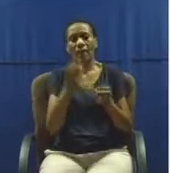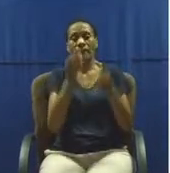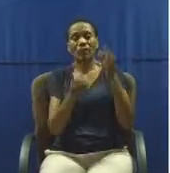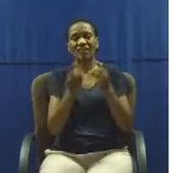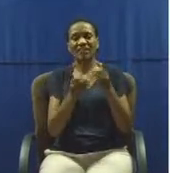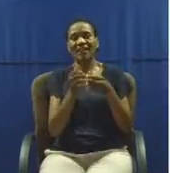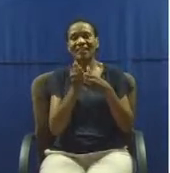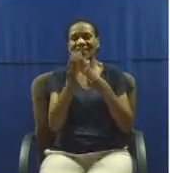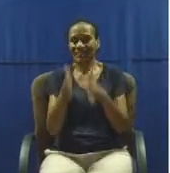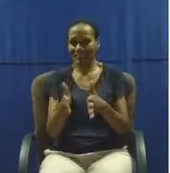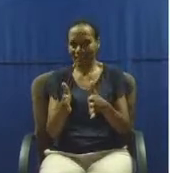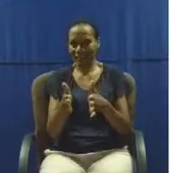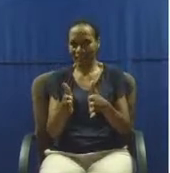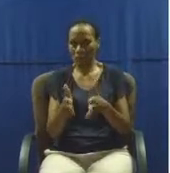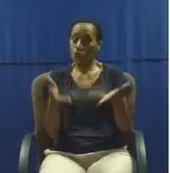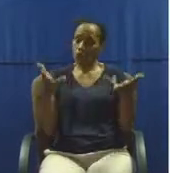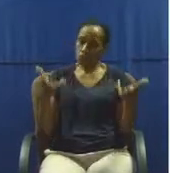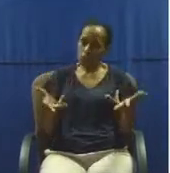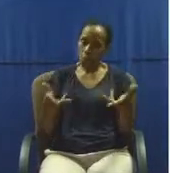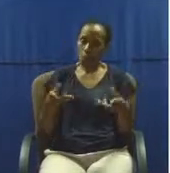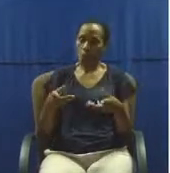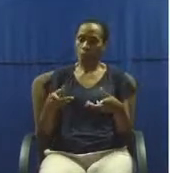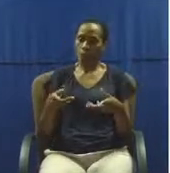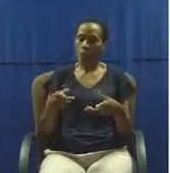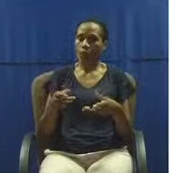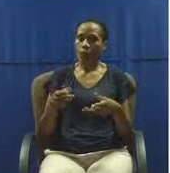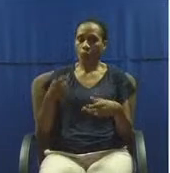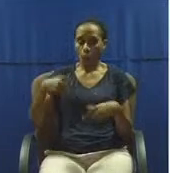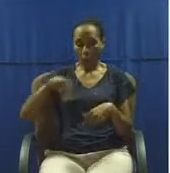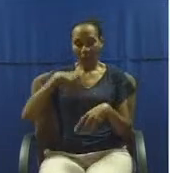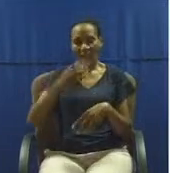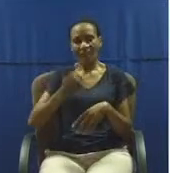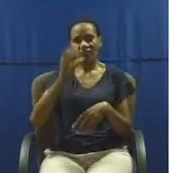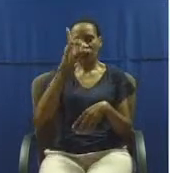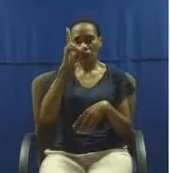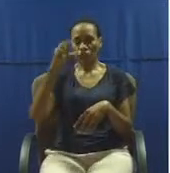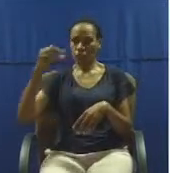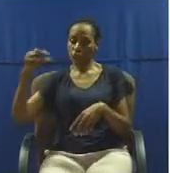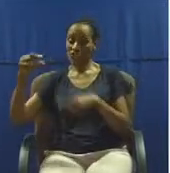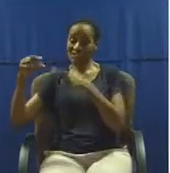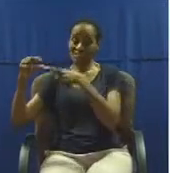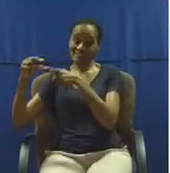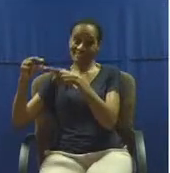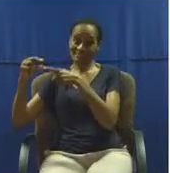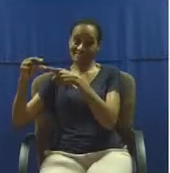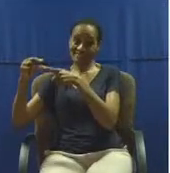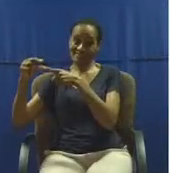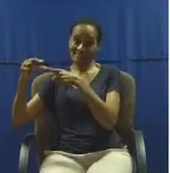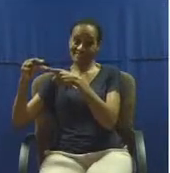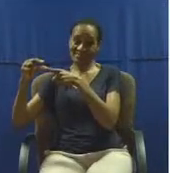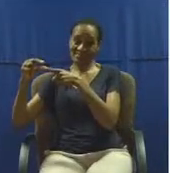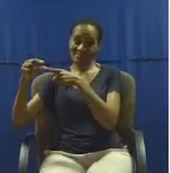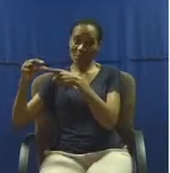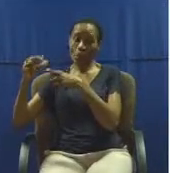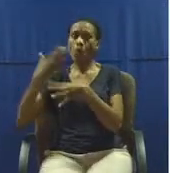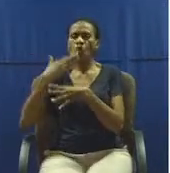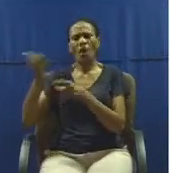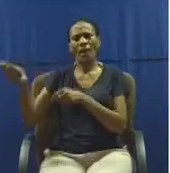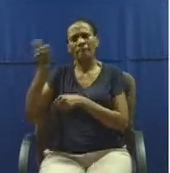directors general is because the directors general, apart from being appointed by